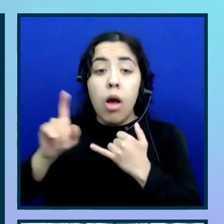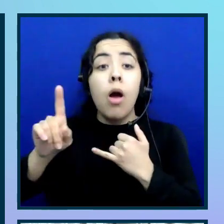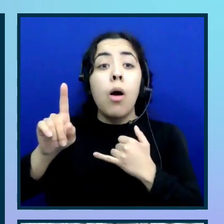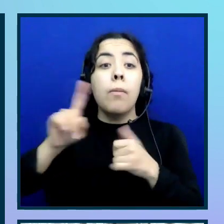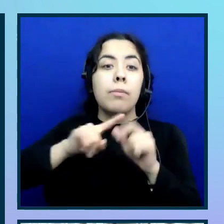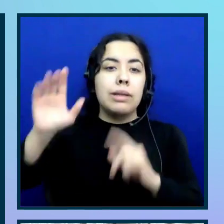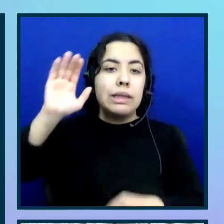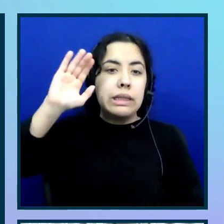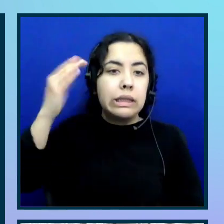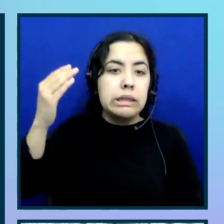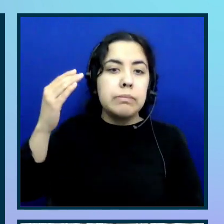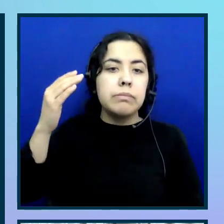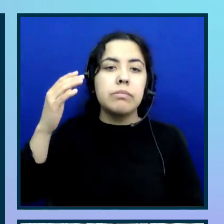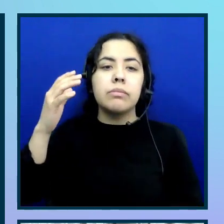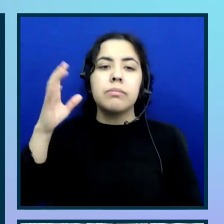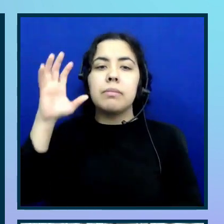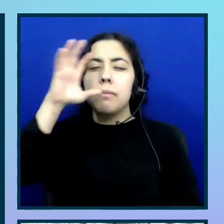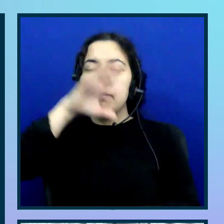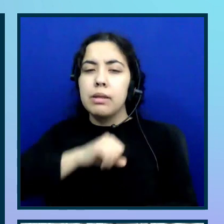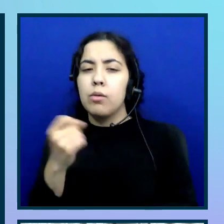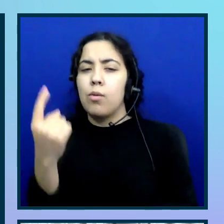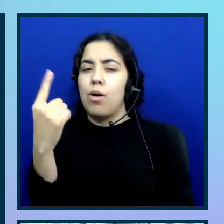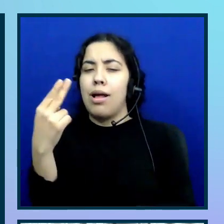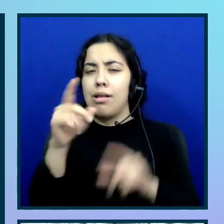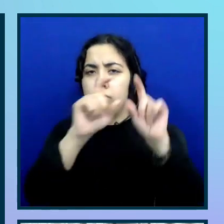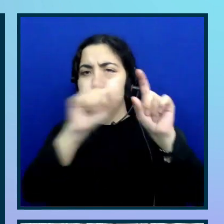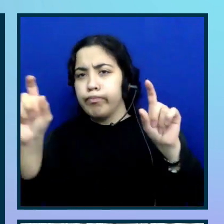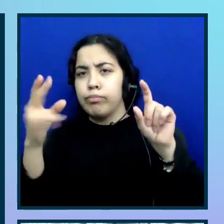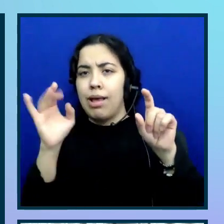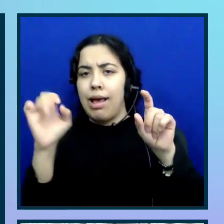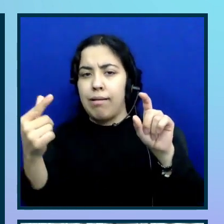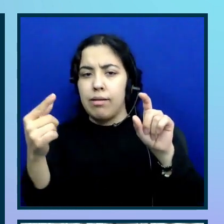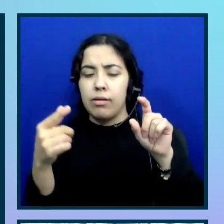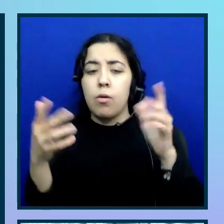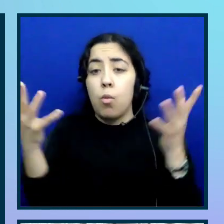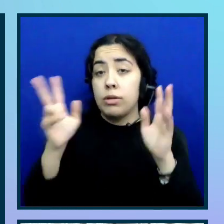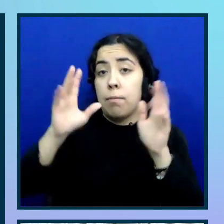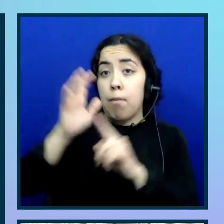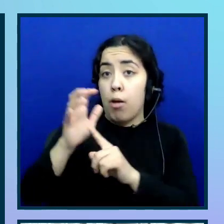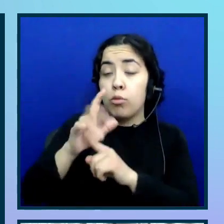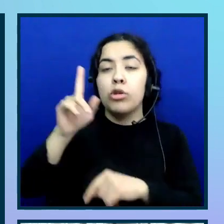this what's popular should be a heading because it looks very similar to those other elements. So I'm going to click on next,